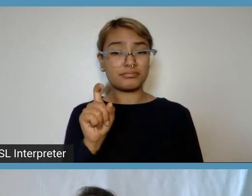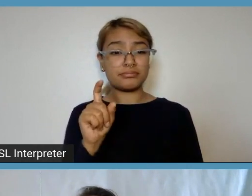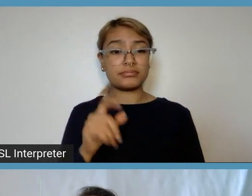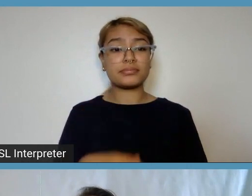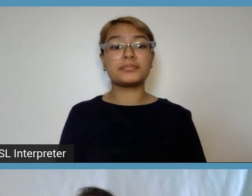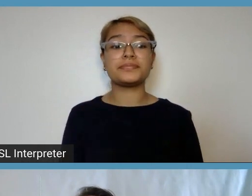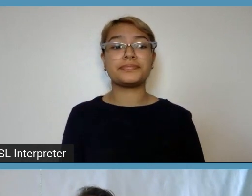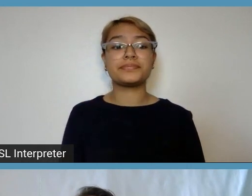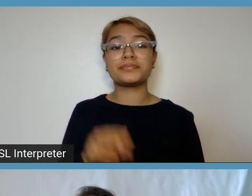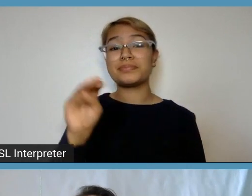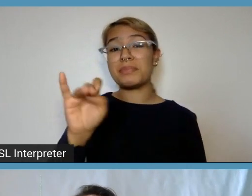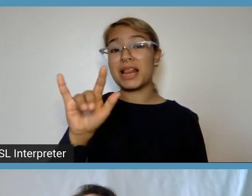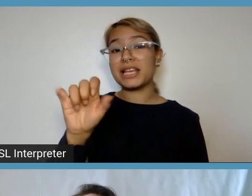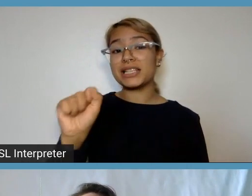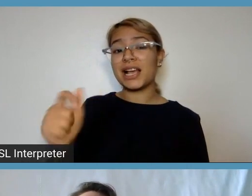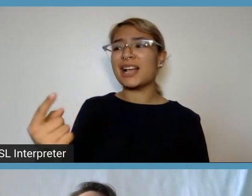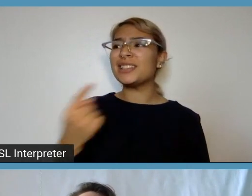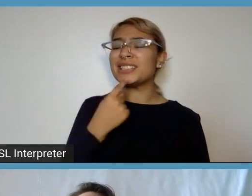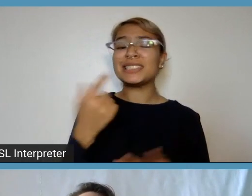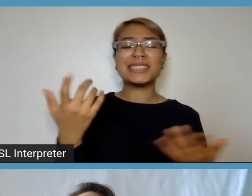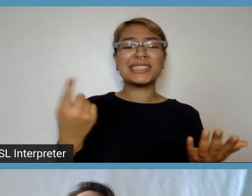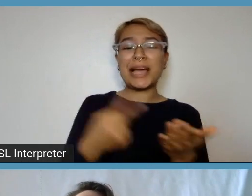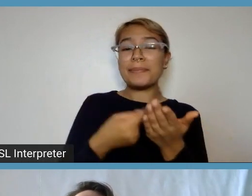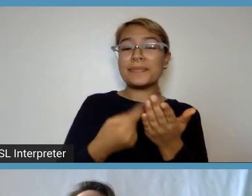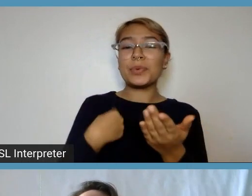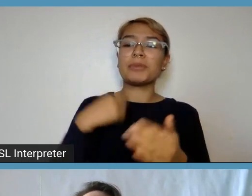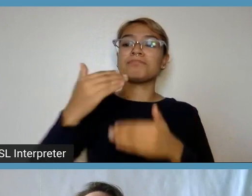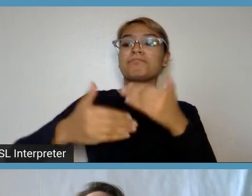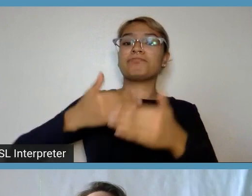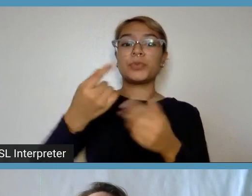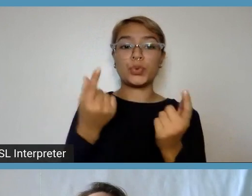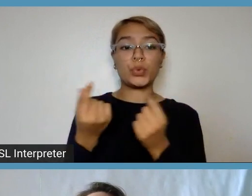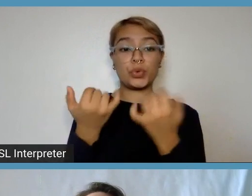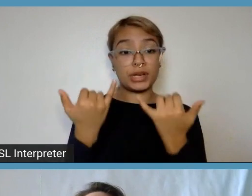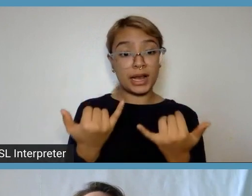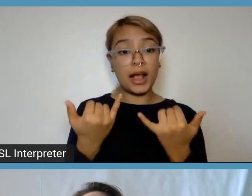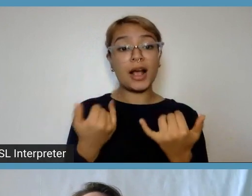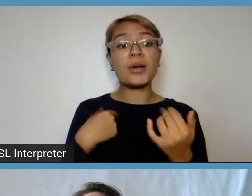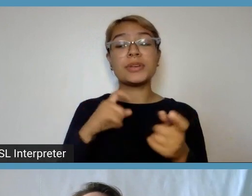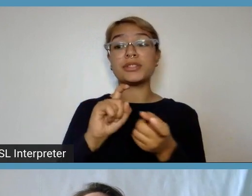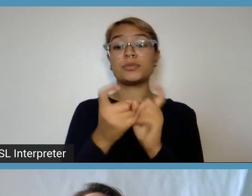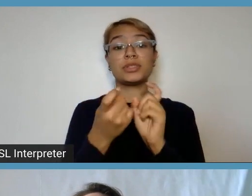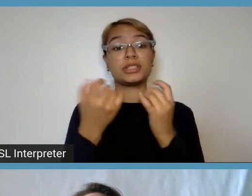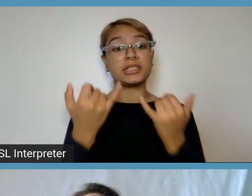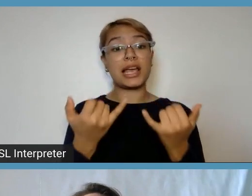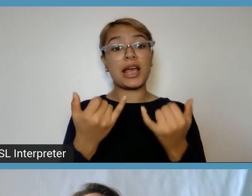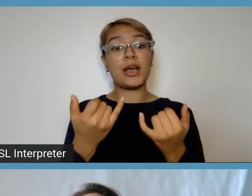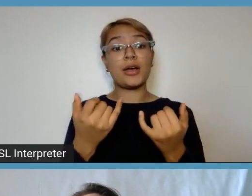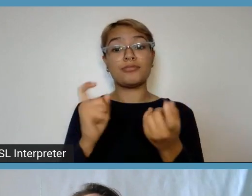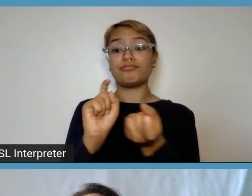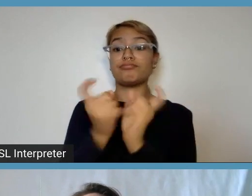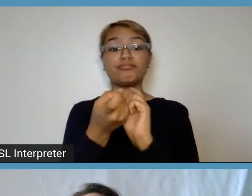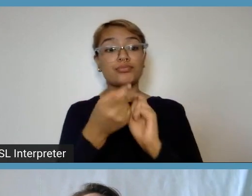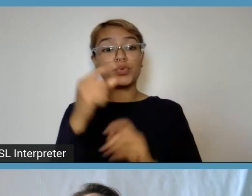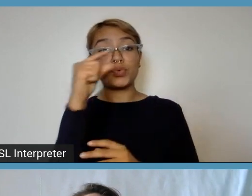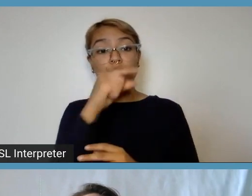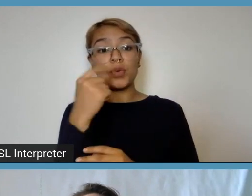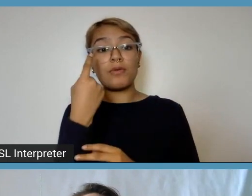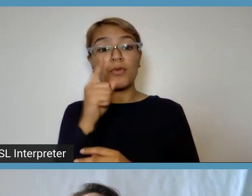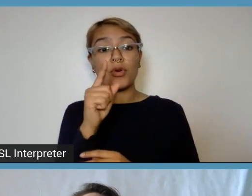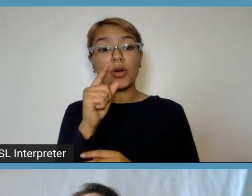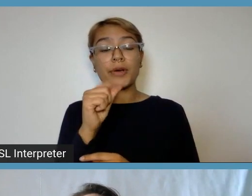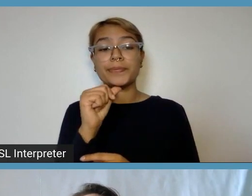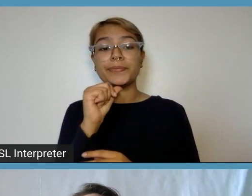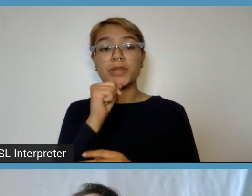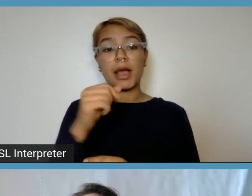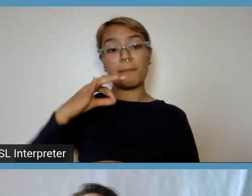It's something we're in the process of doing right now. We just switched everything over to Google for Nonprofits. So